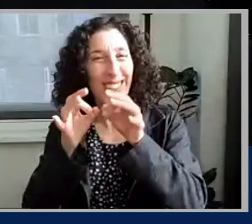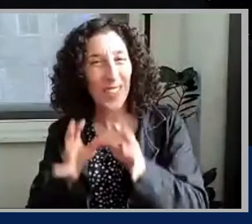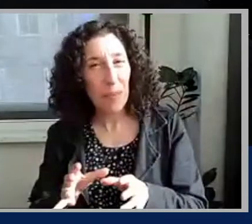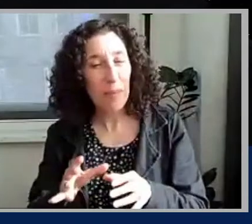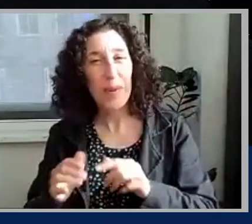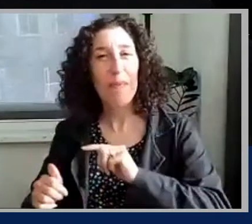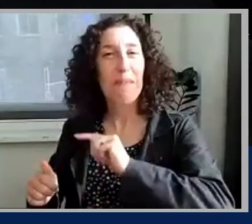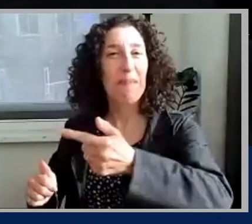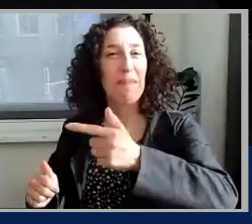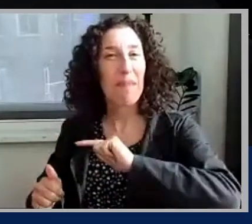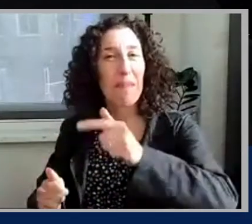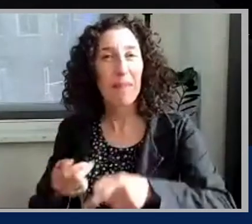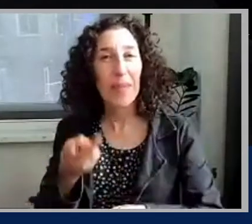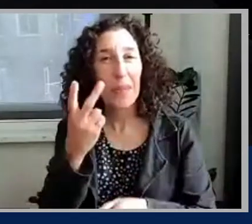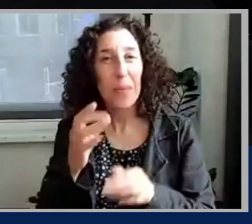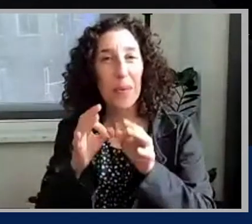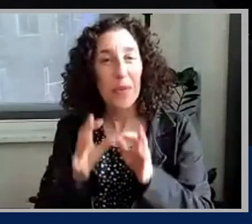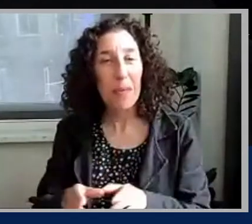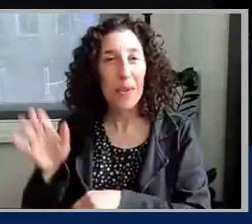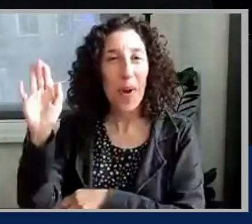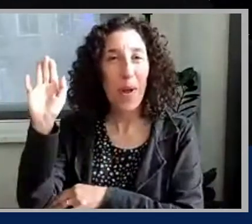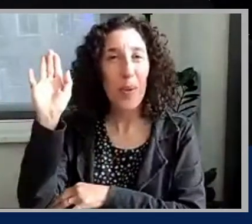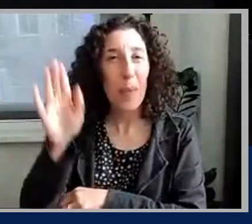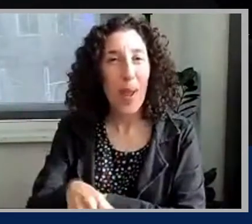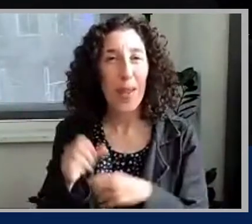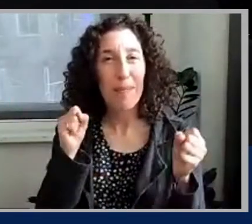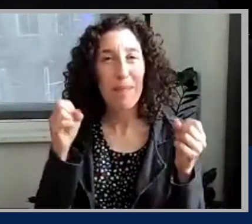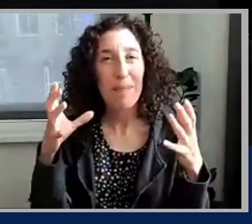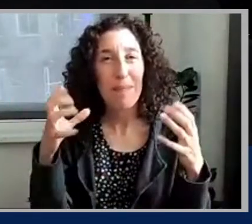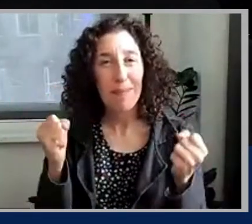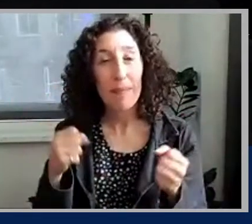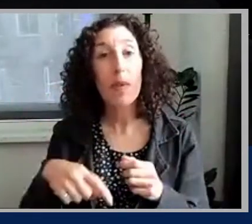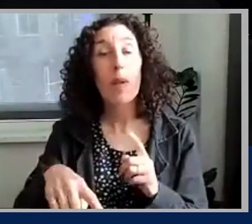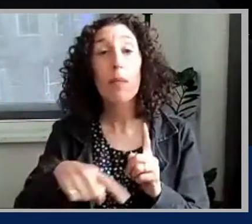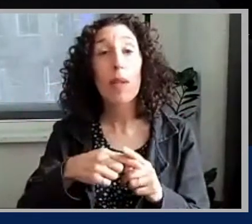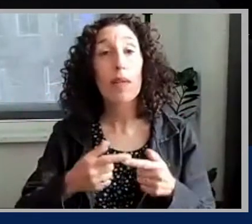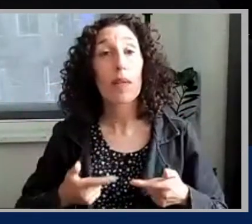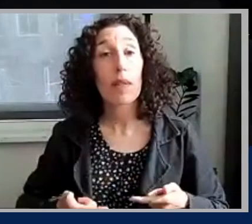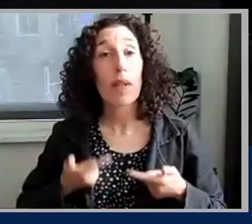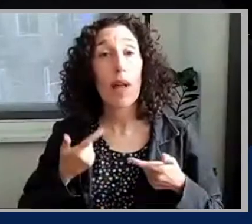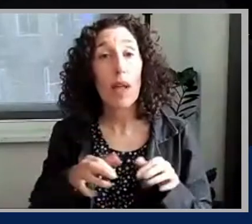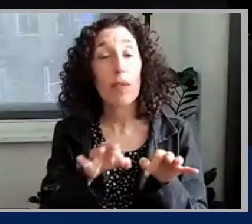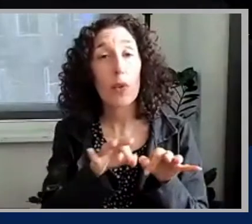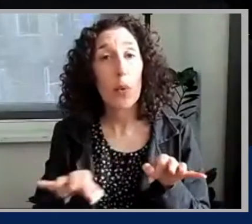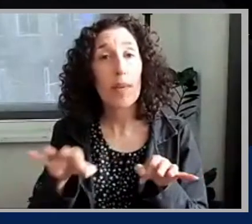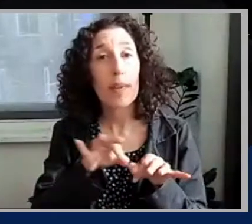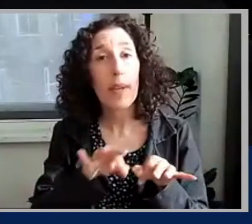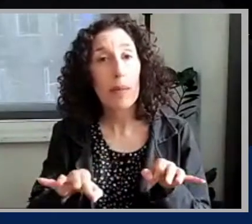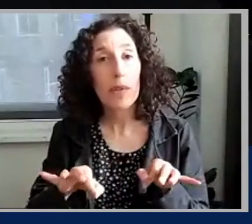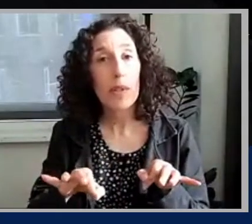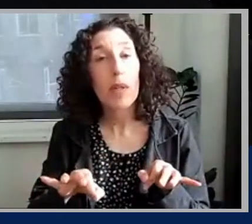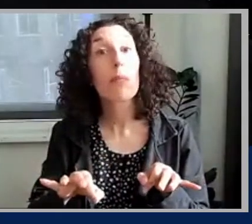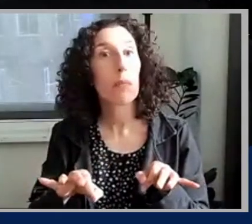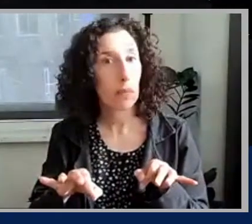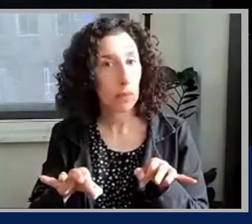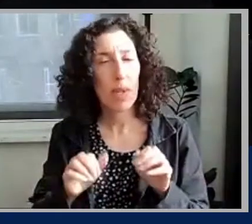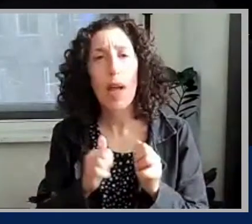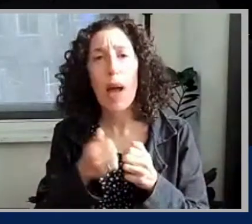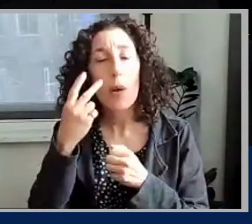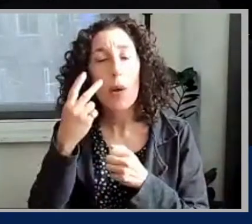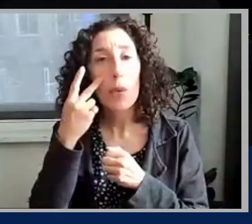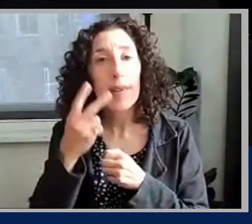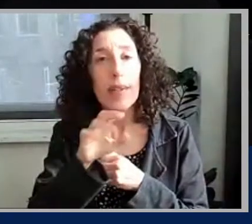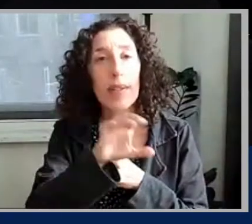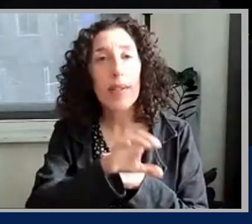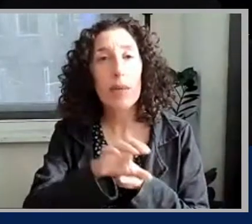course of the show. Also, we're going to have live captioning. So if you check in the chat or down in the description, you'll see a link that you can